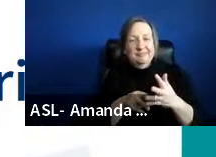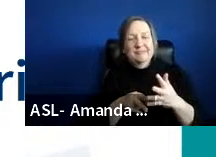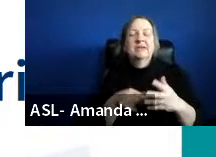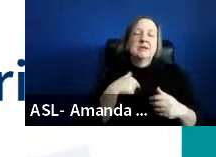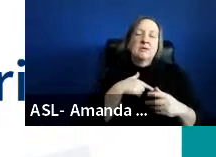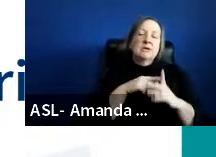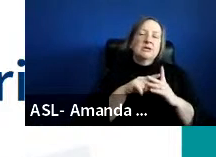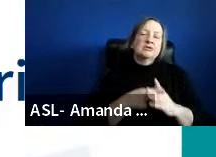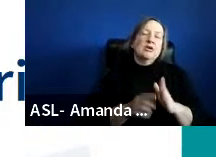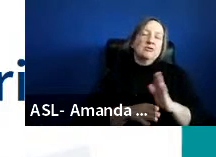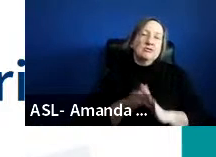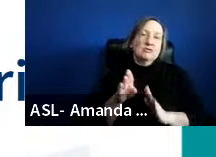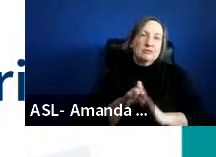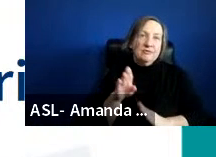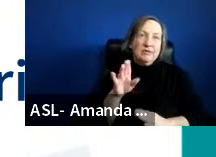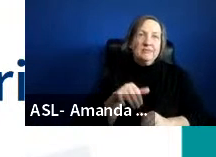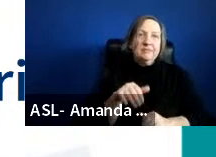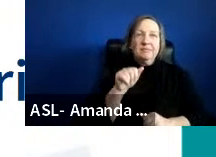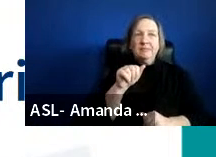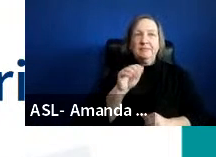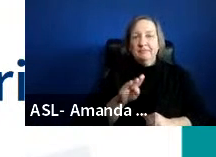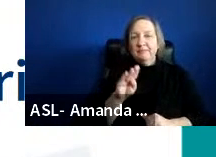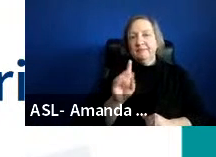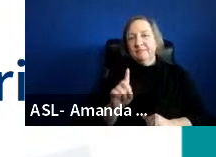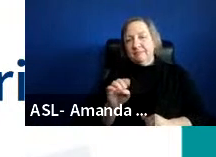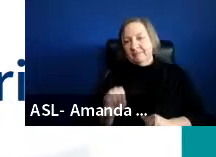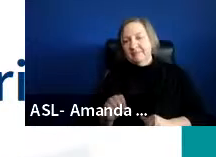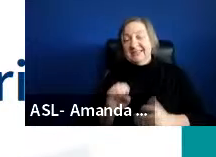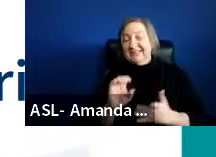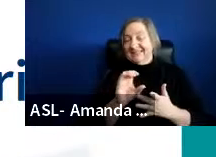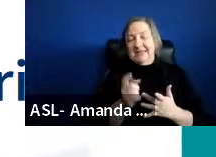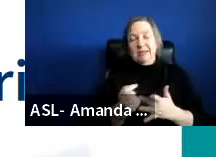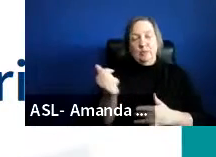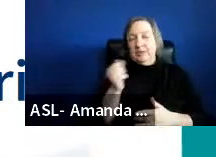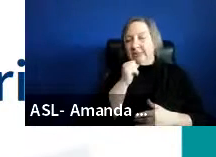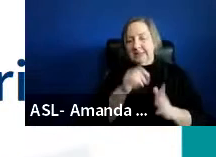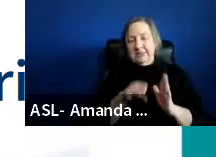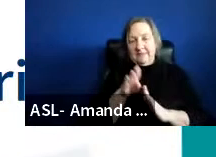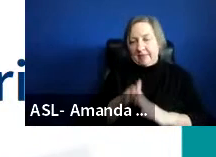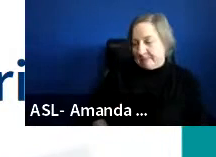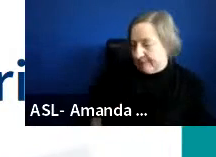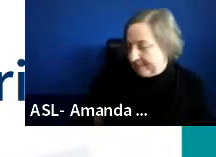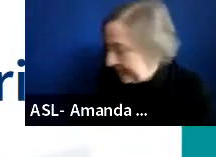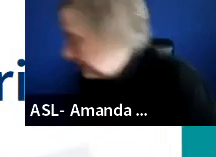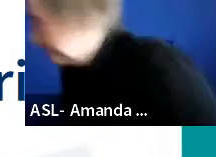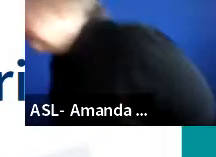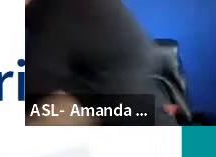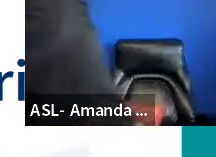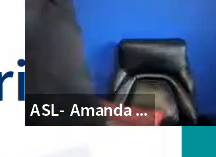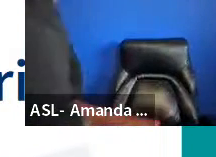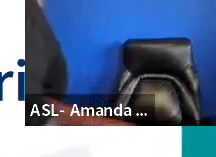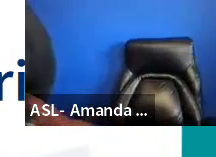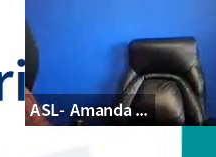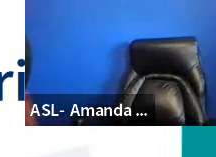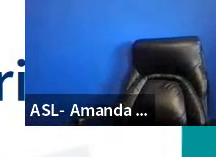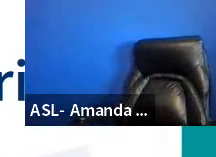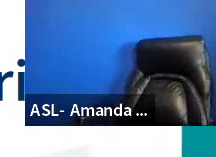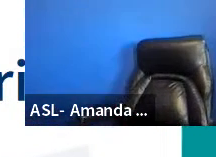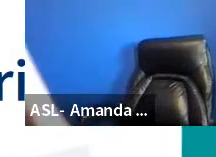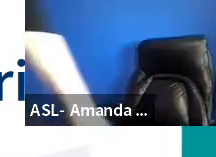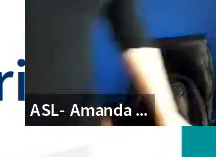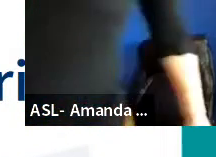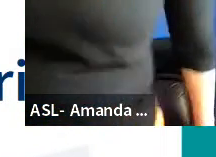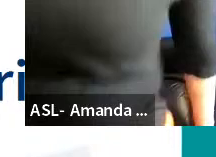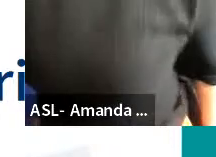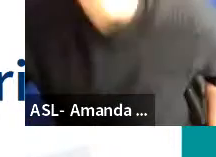to develop these four and not that item C. And this is another slide we can come back to if it's helpful for